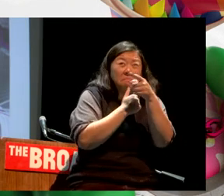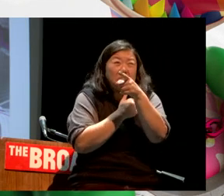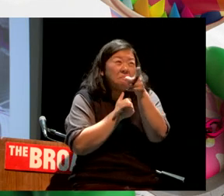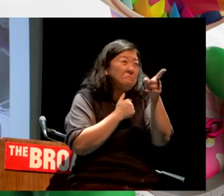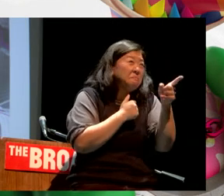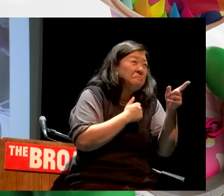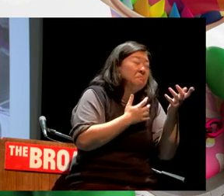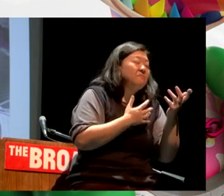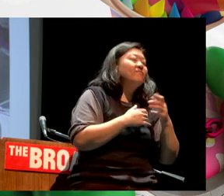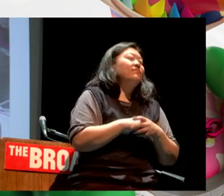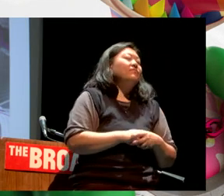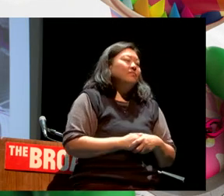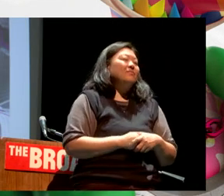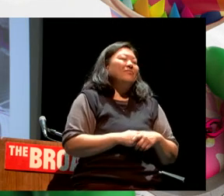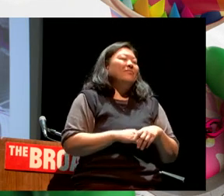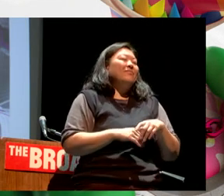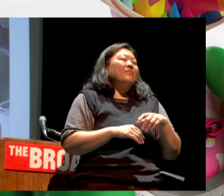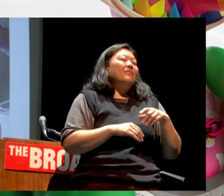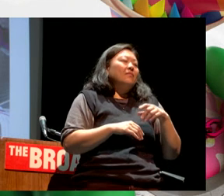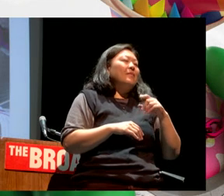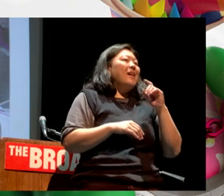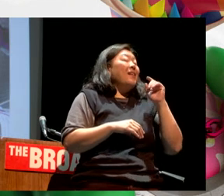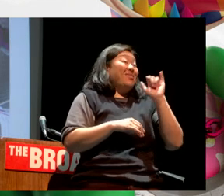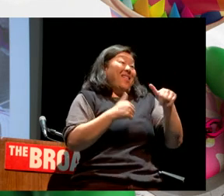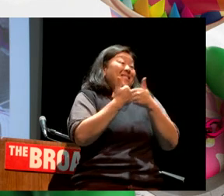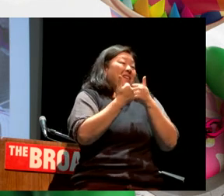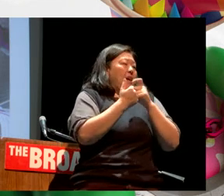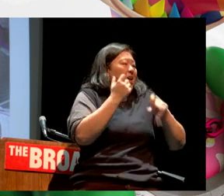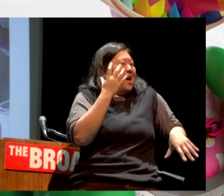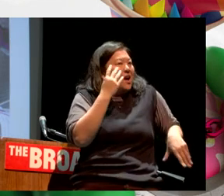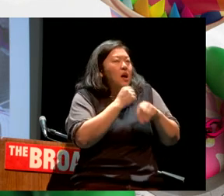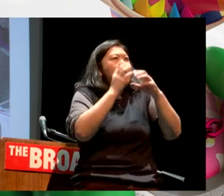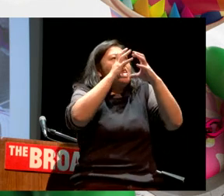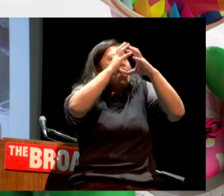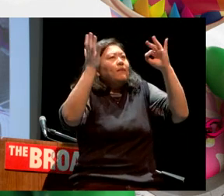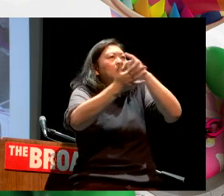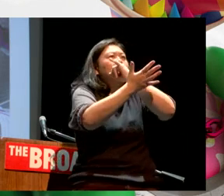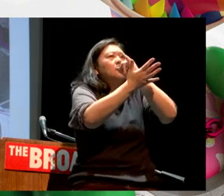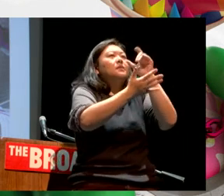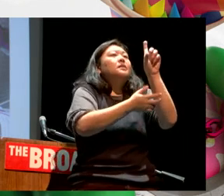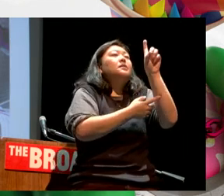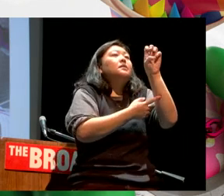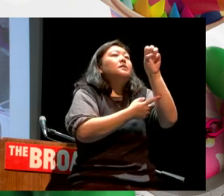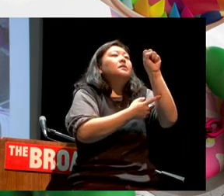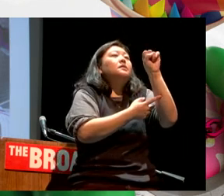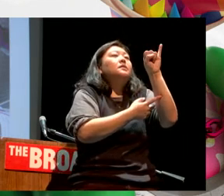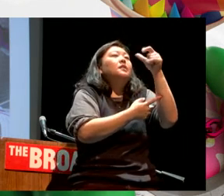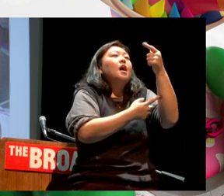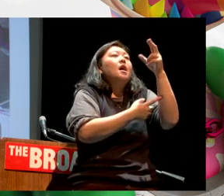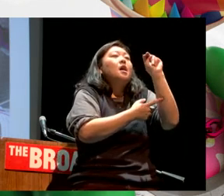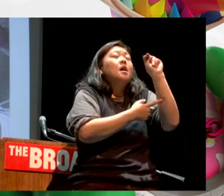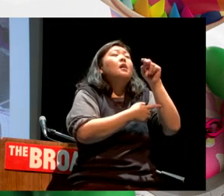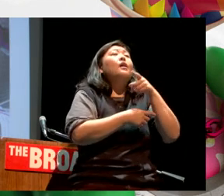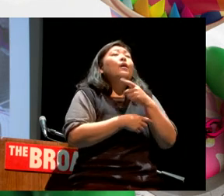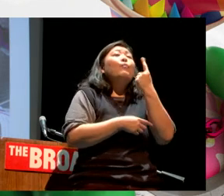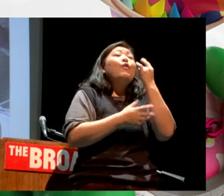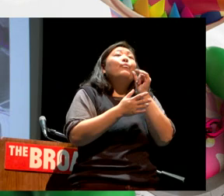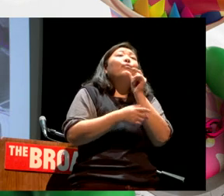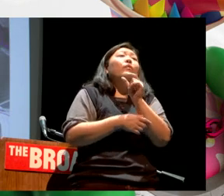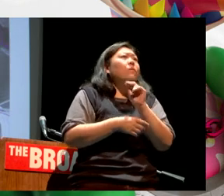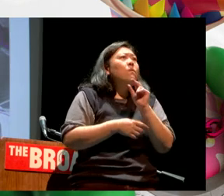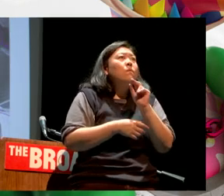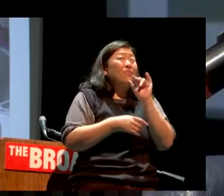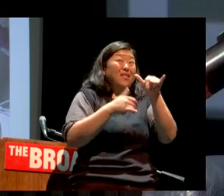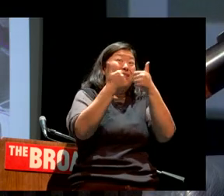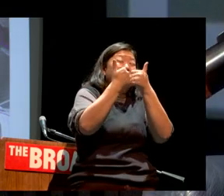many details as you can, but still keep it optimized for video games. So the good thing is all of this, and we're working on some, you know, game-related stuff, not to give